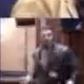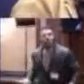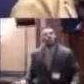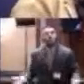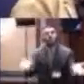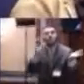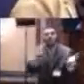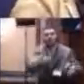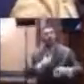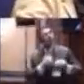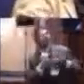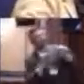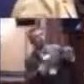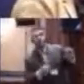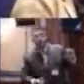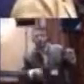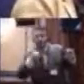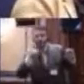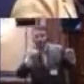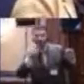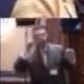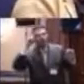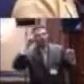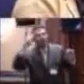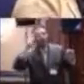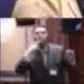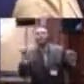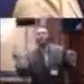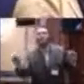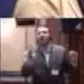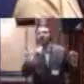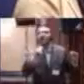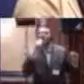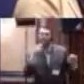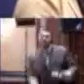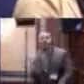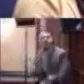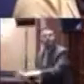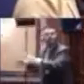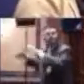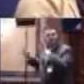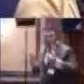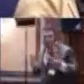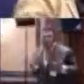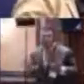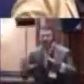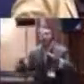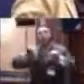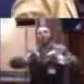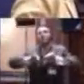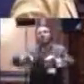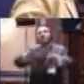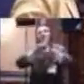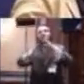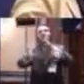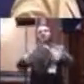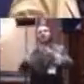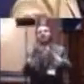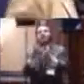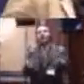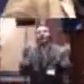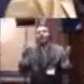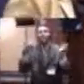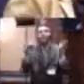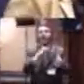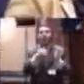demolishing lesser structures. And it's how do you ensure that if you want to tinker, I